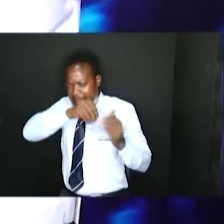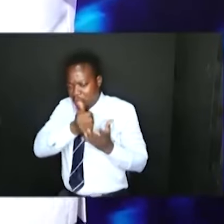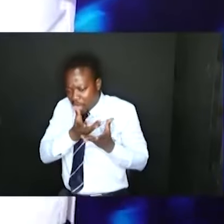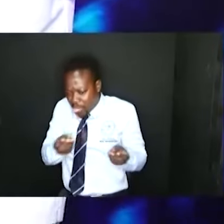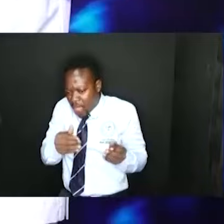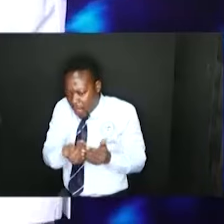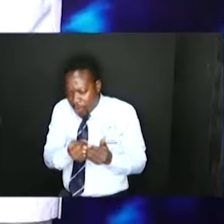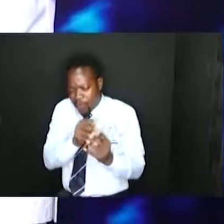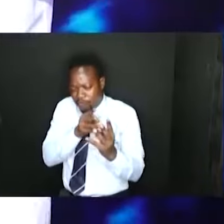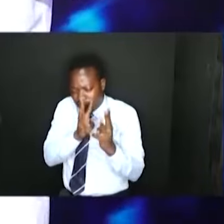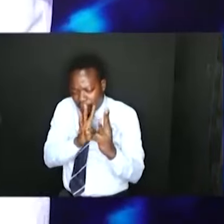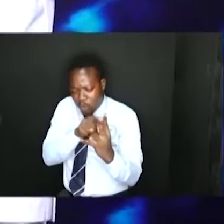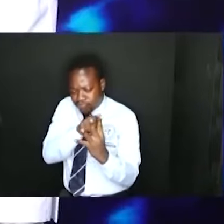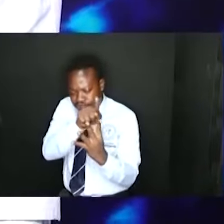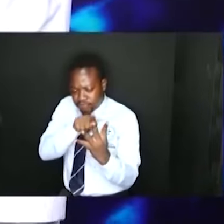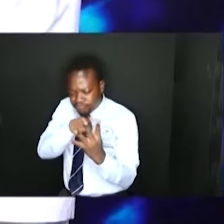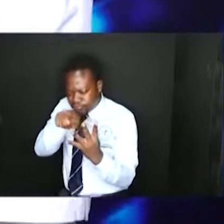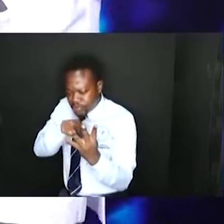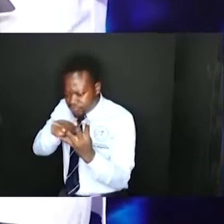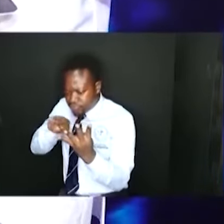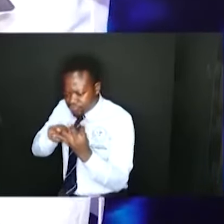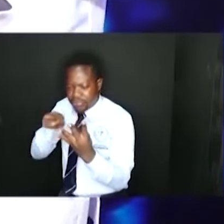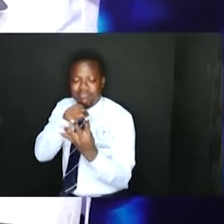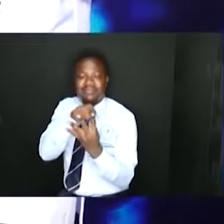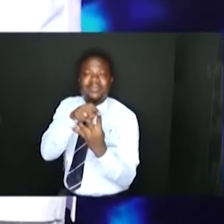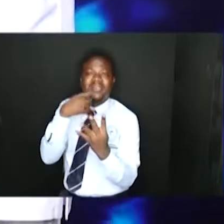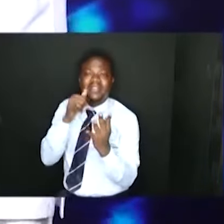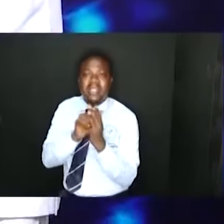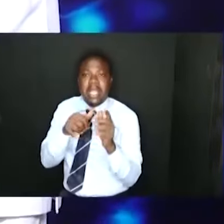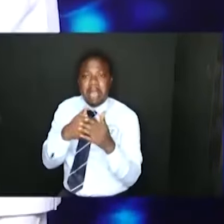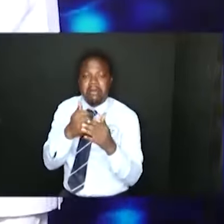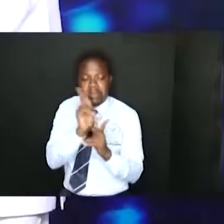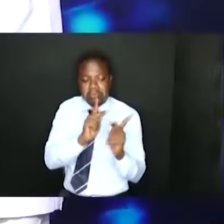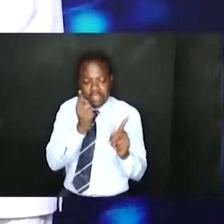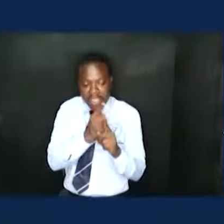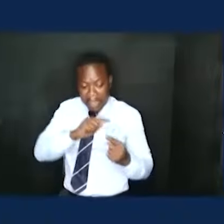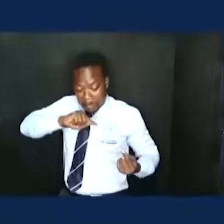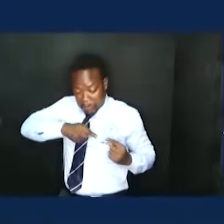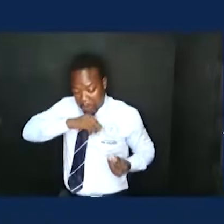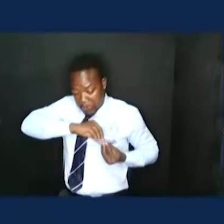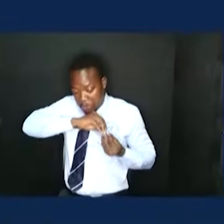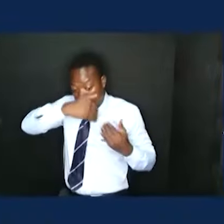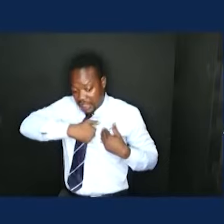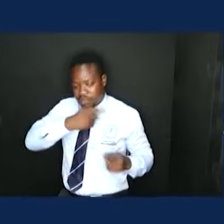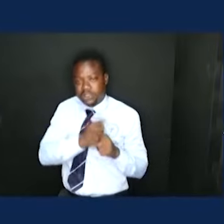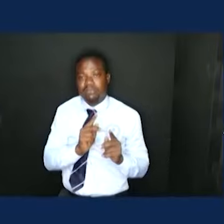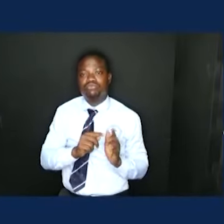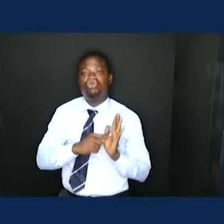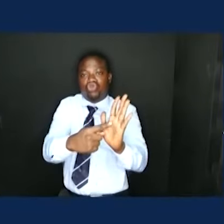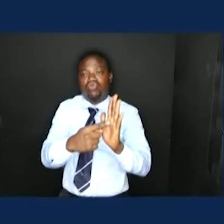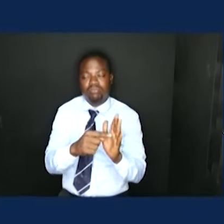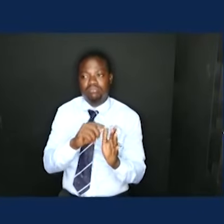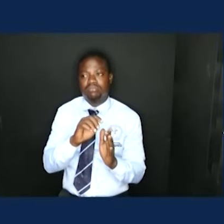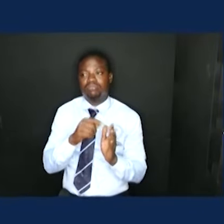number one, we say that people express it. They just want to express that bitter feeling in their